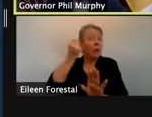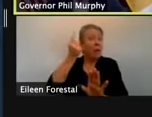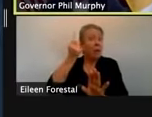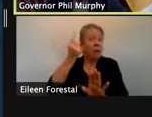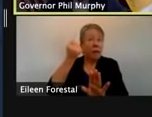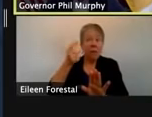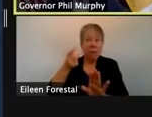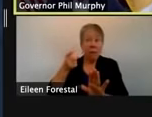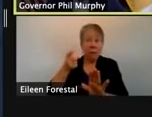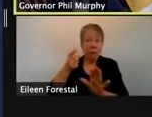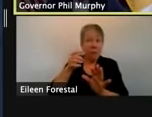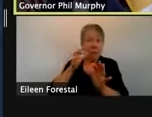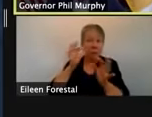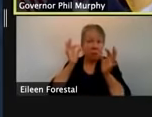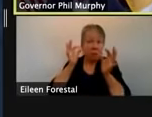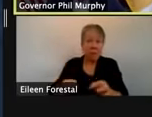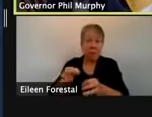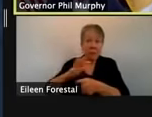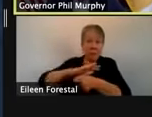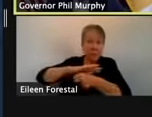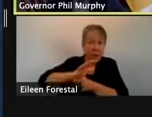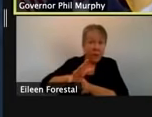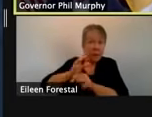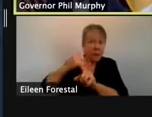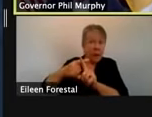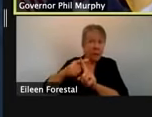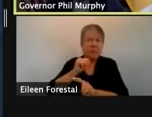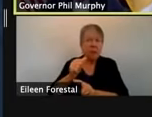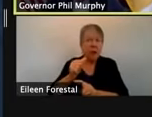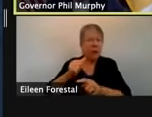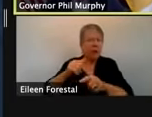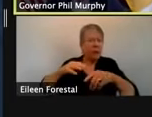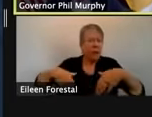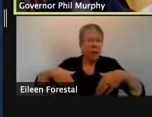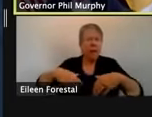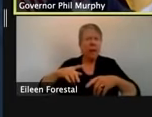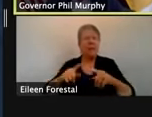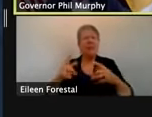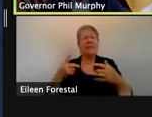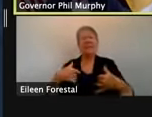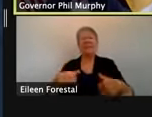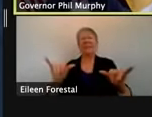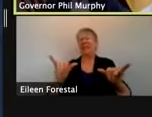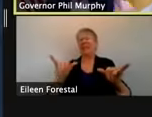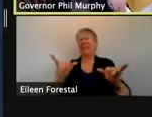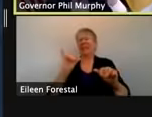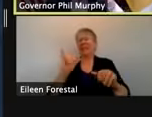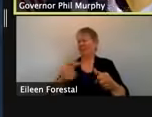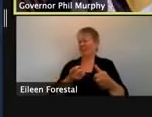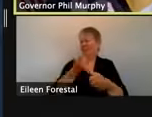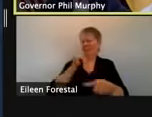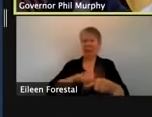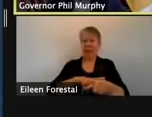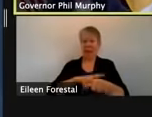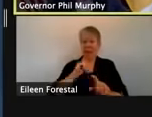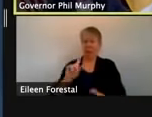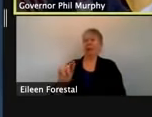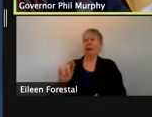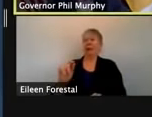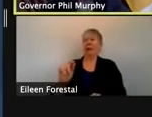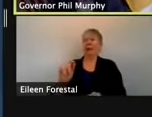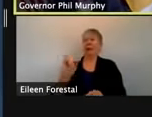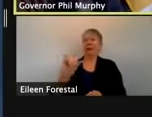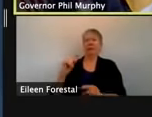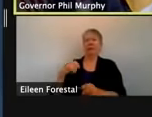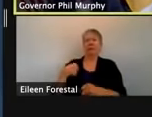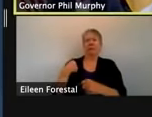and they still need to be confirmed, but that's the first time, Judy, we've been at 20 in quite some time. Today, on the confirmed, with a